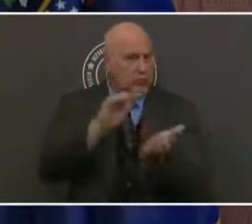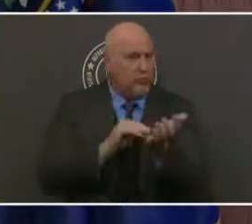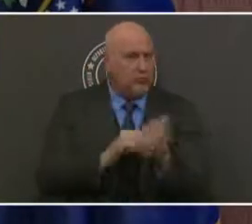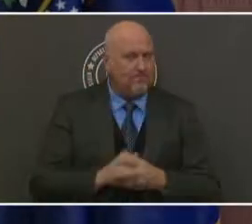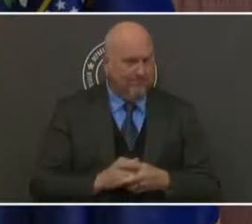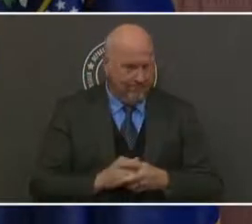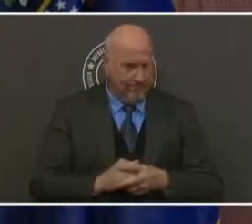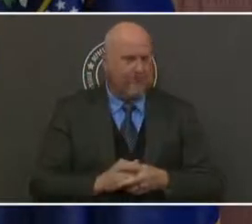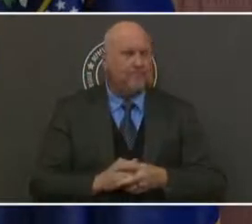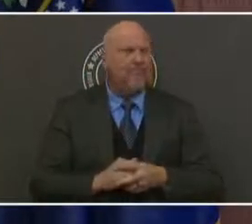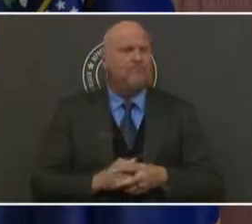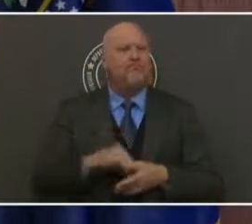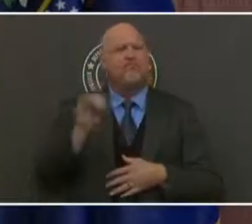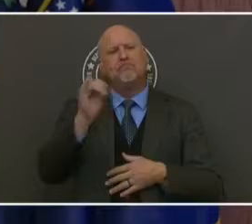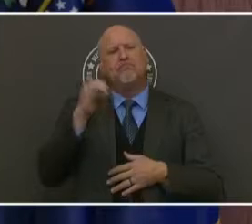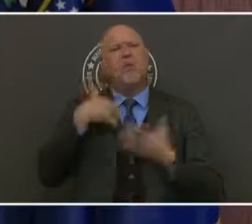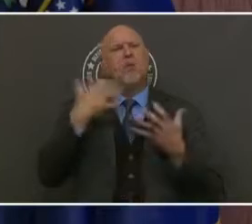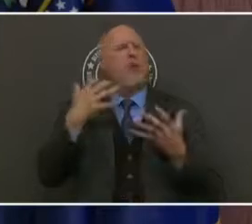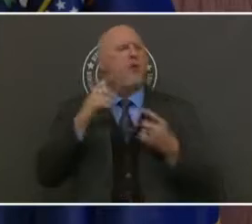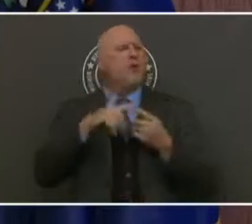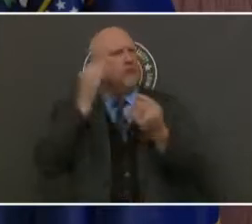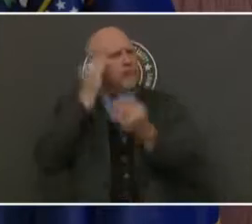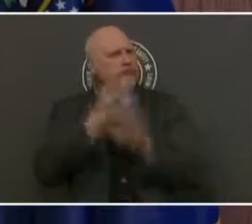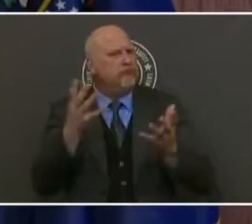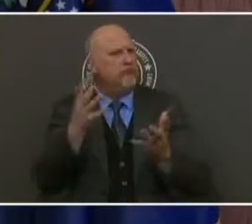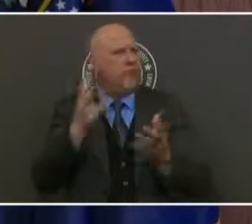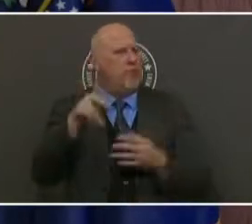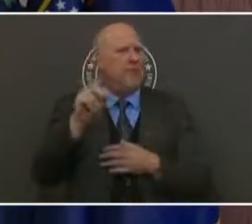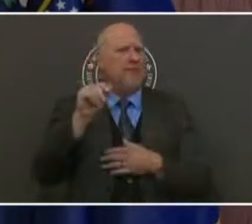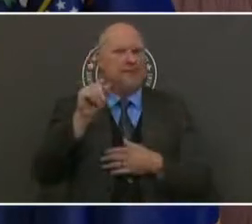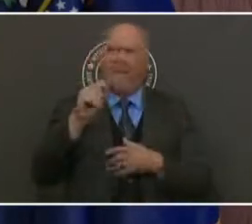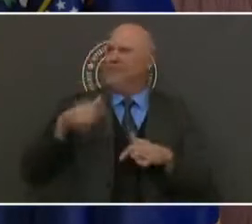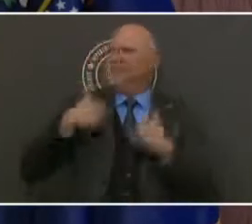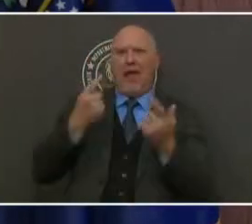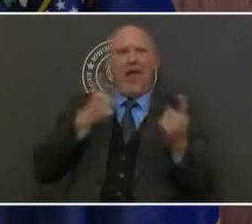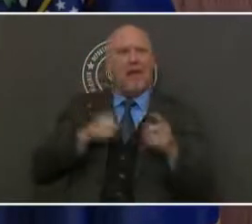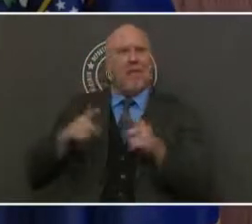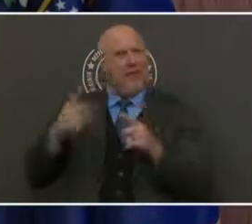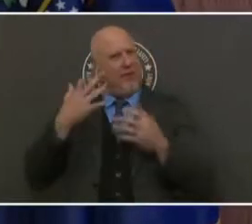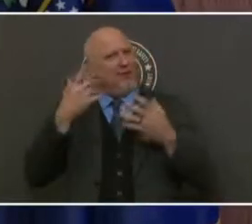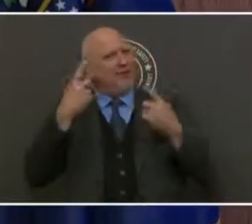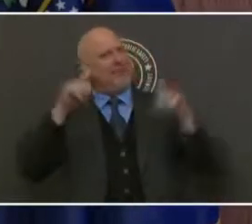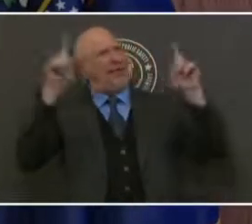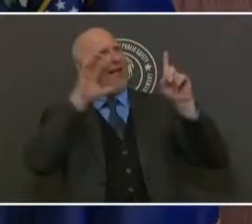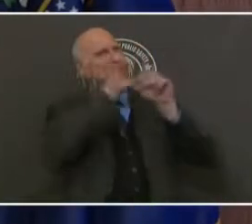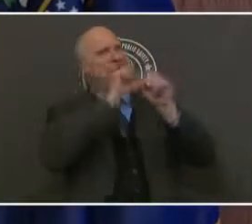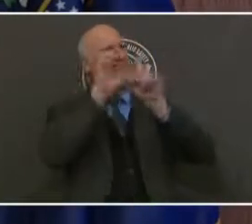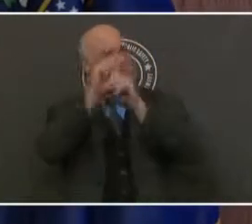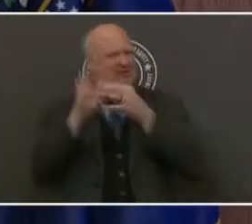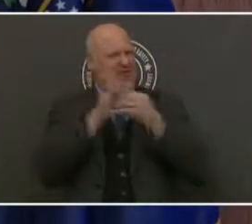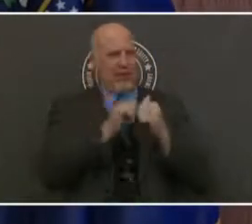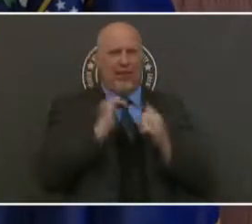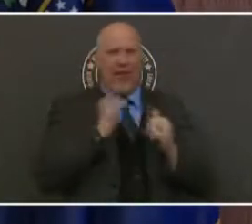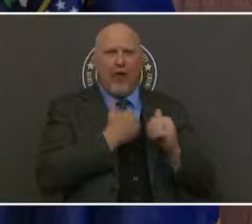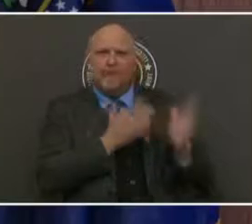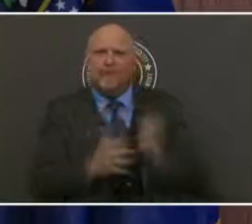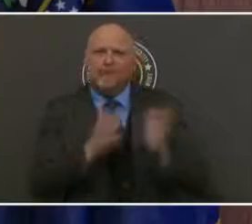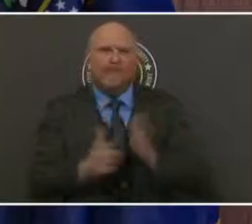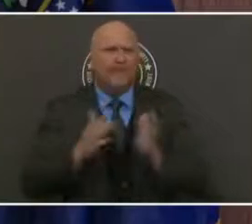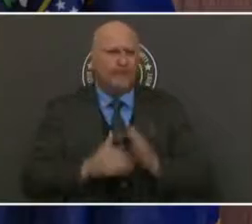plans and the successes that we've been able to see. You'll remember a little over a month ago, I think it was around March